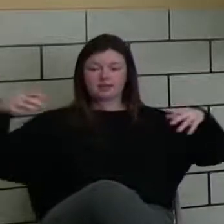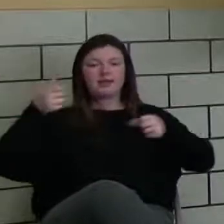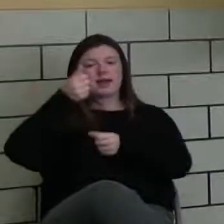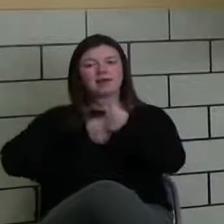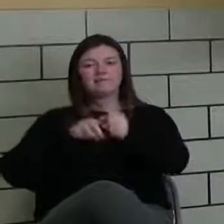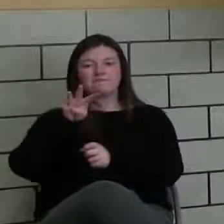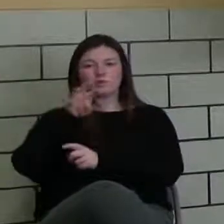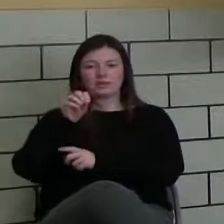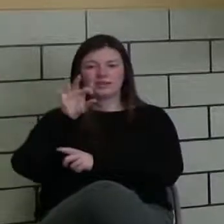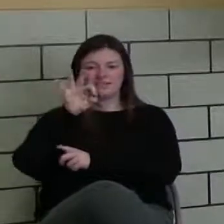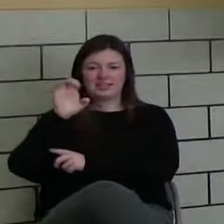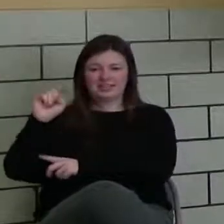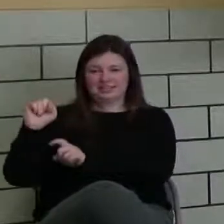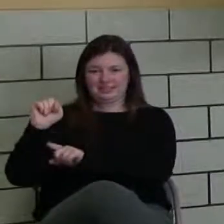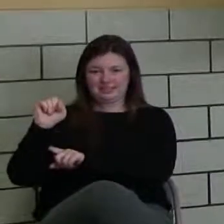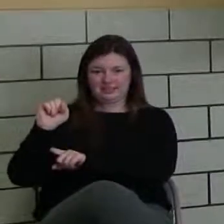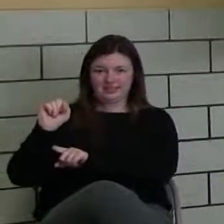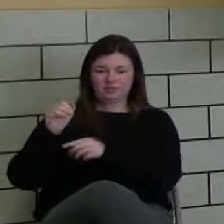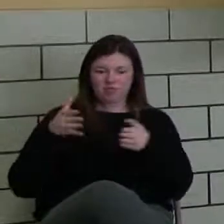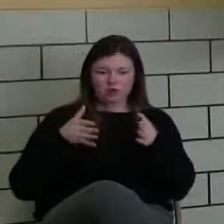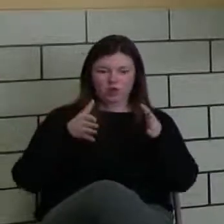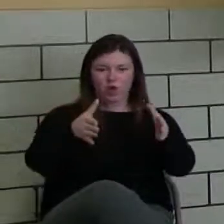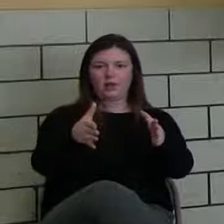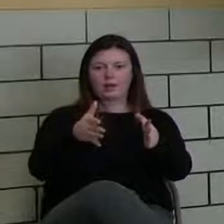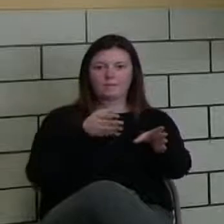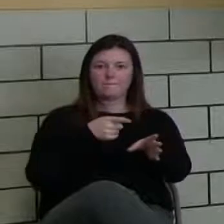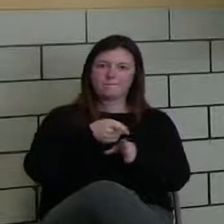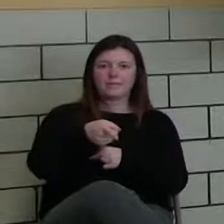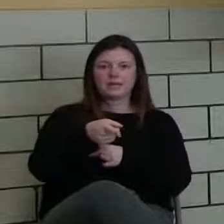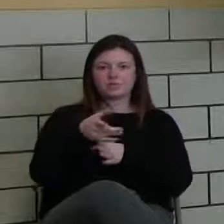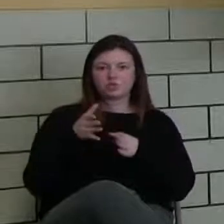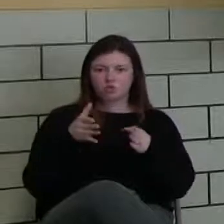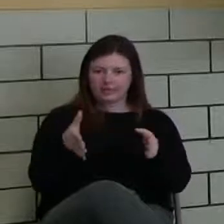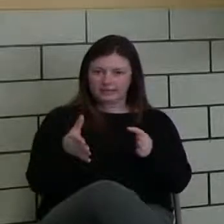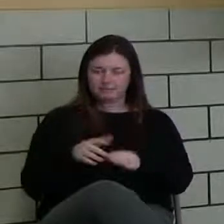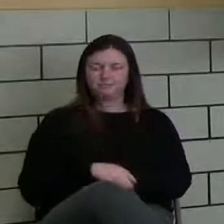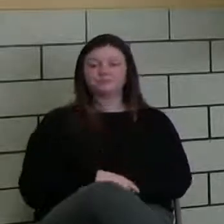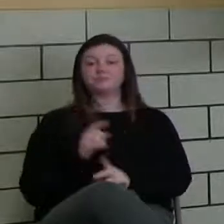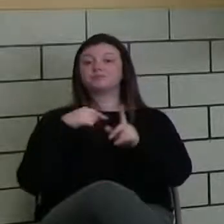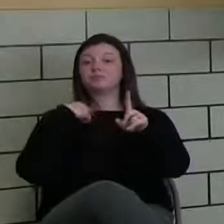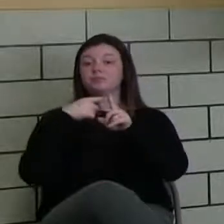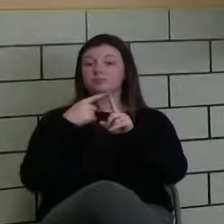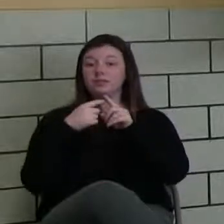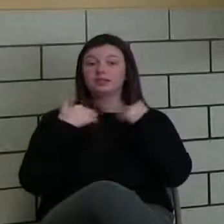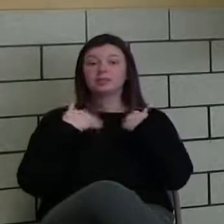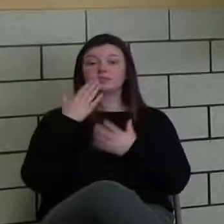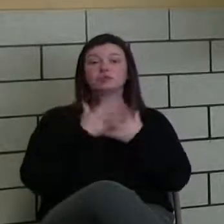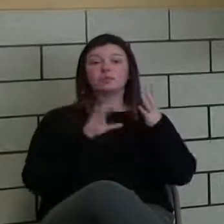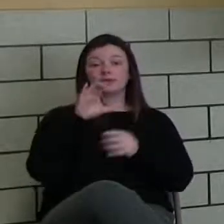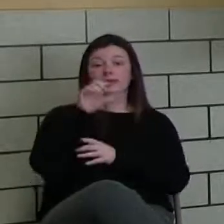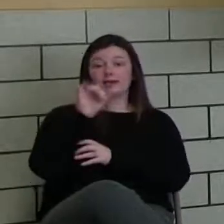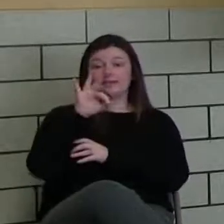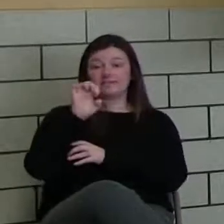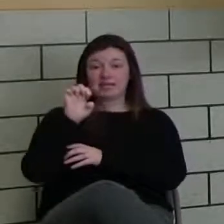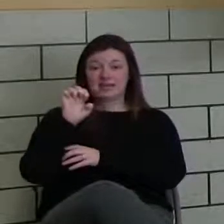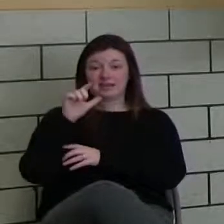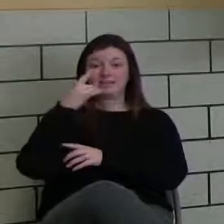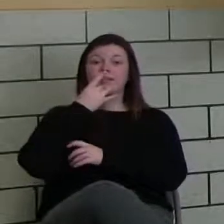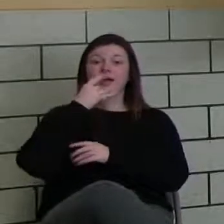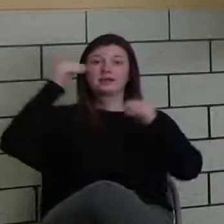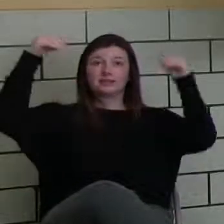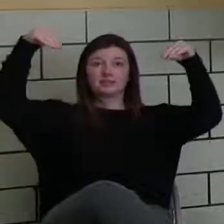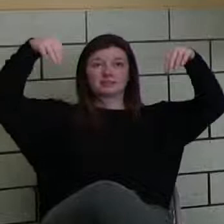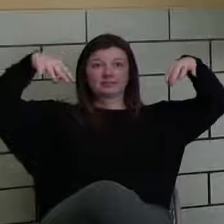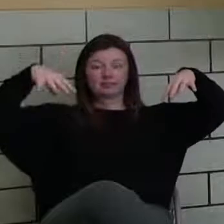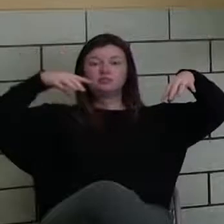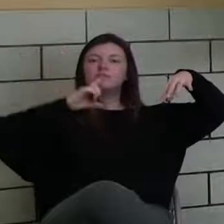kind of rhythm along Main Street. In addition to that, we also have cafe lighting in certain areas. This is like overhead